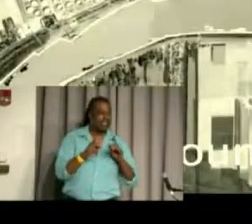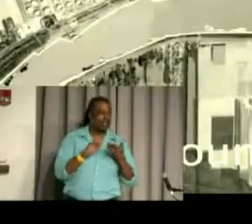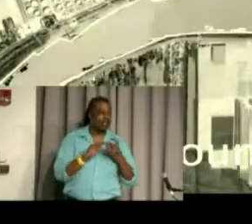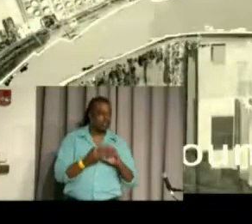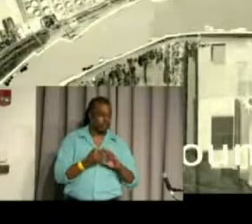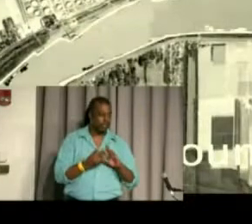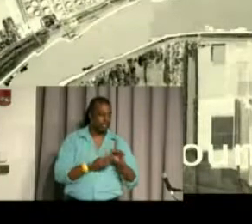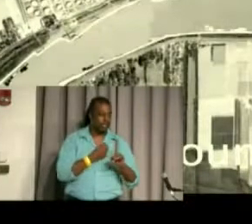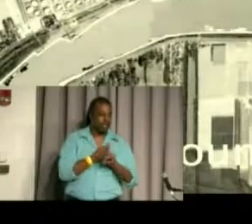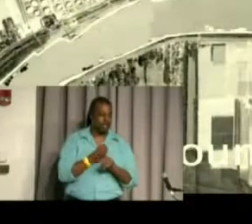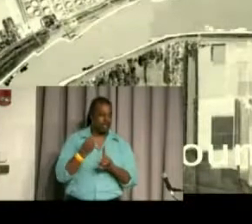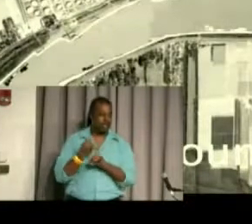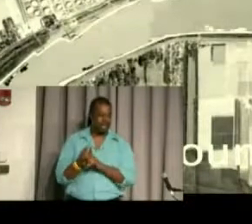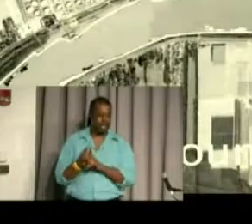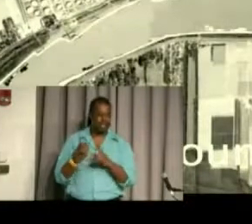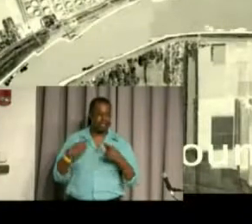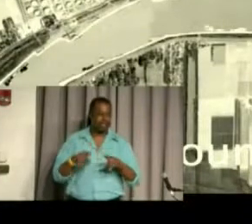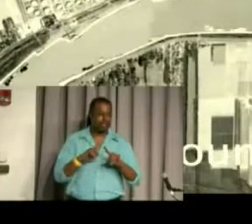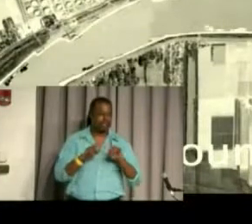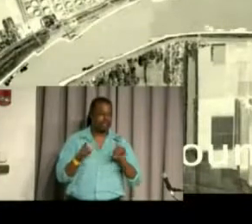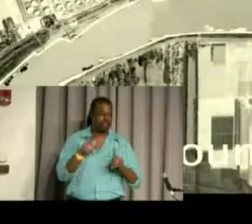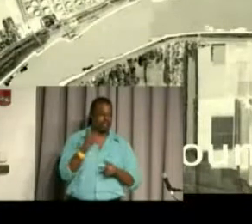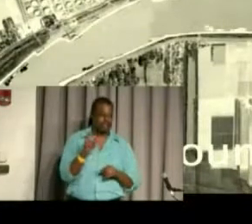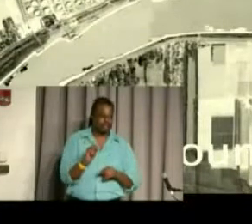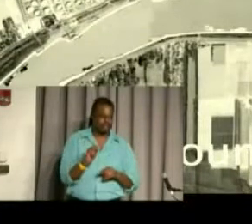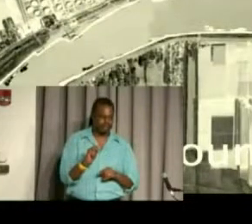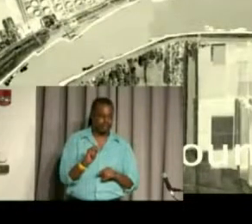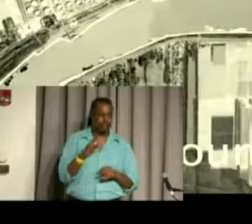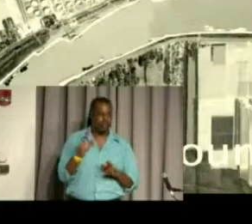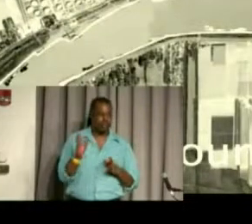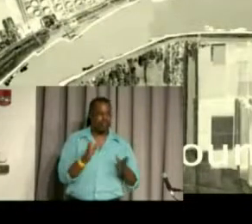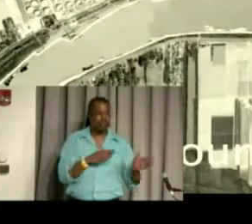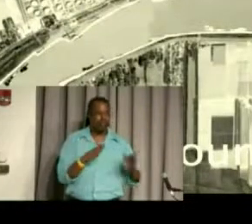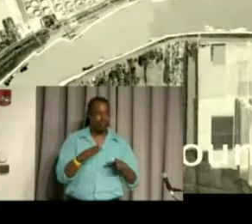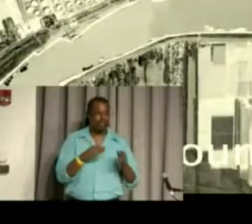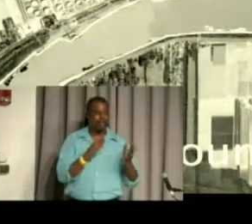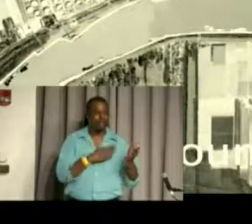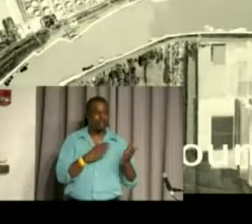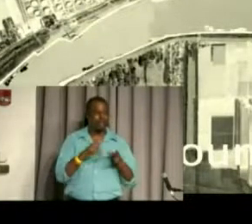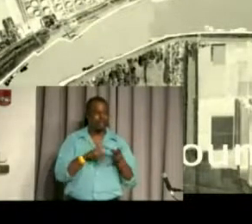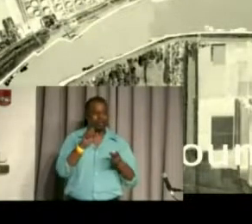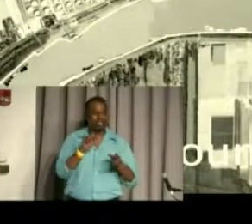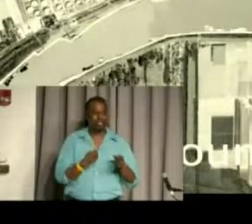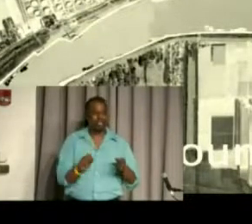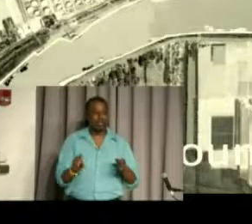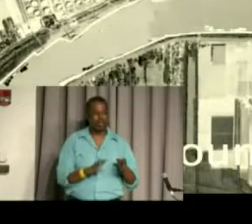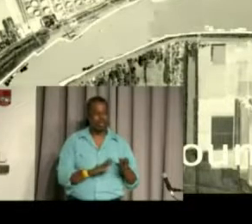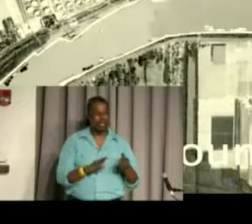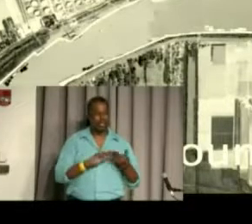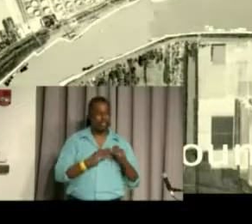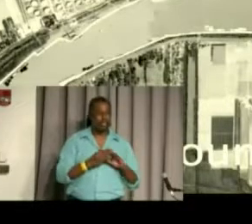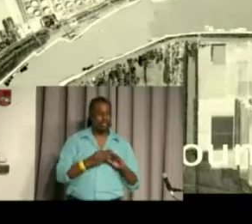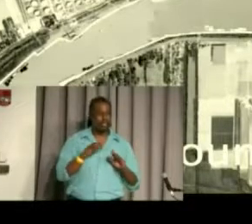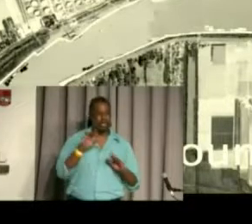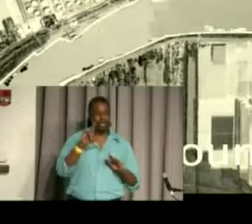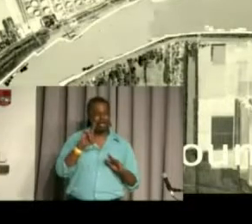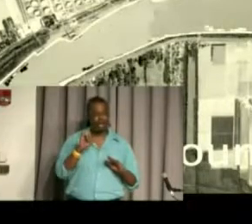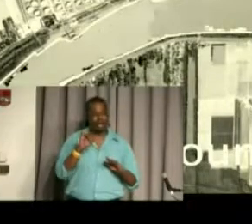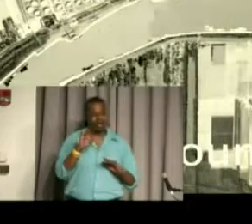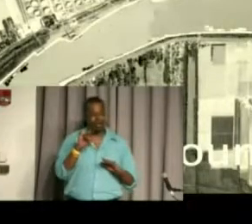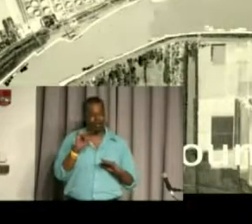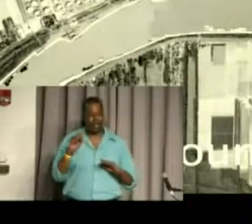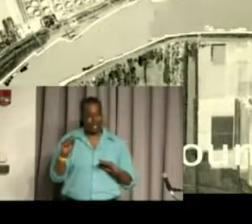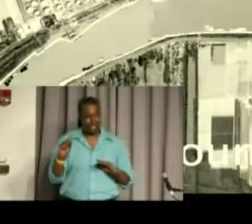are impacted under different wind conditions. So for example, when the wind blows from the southwest, the community of Laplace, which has been one of